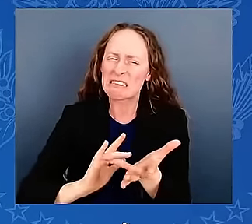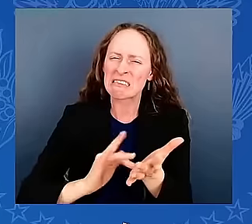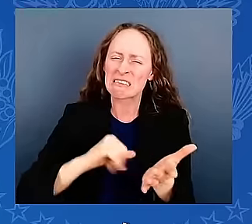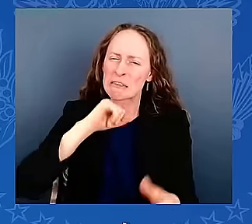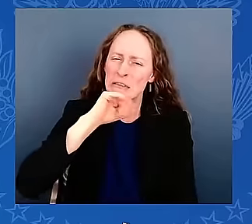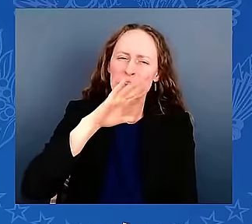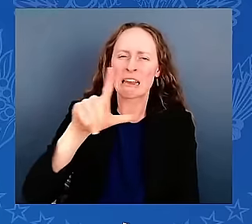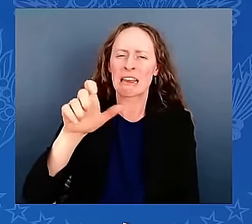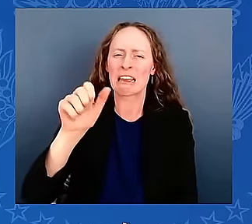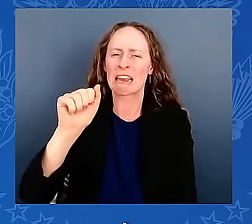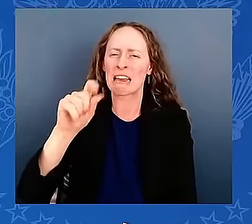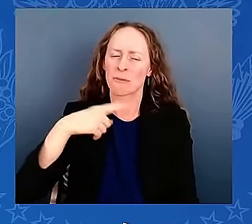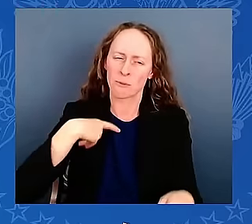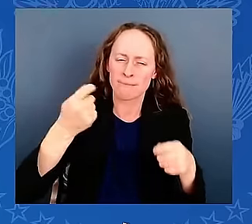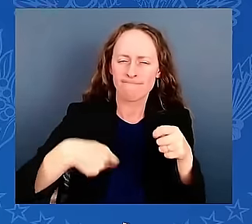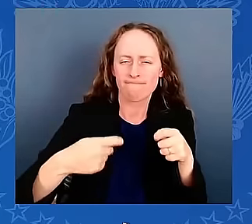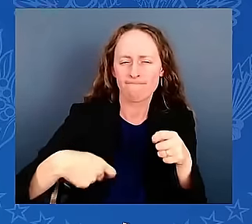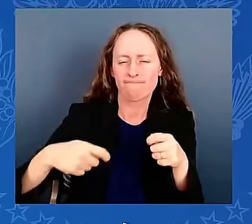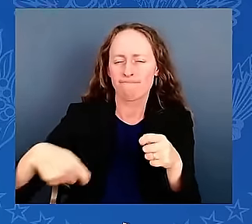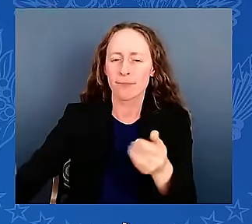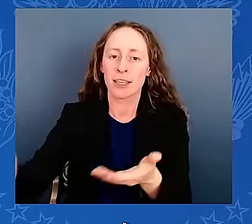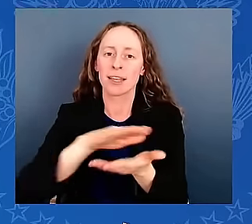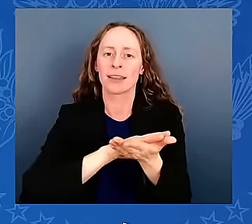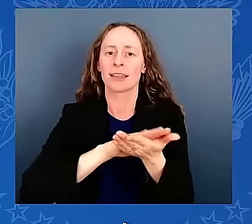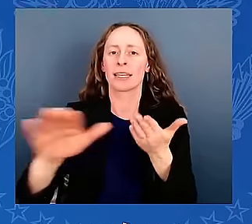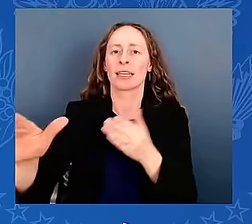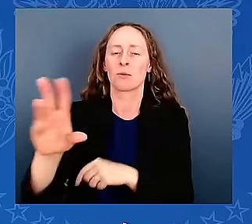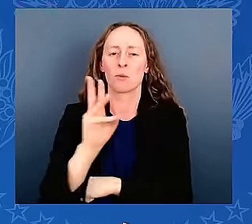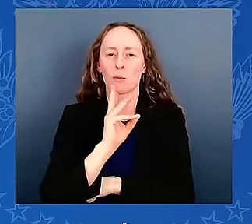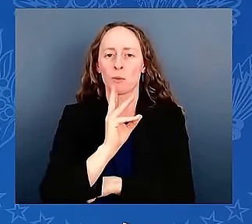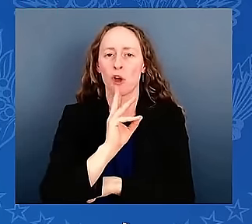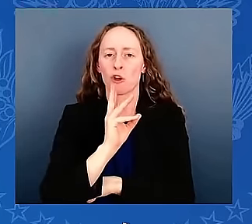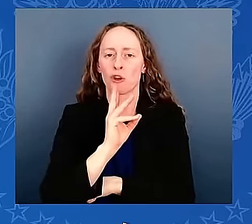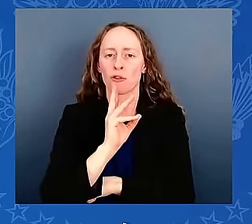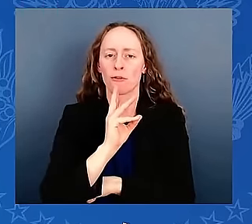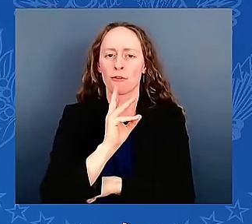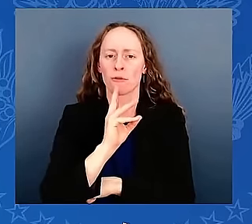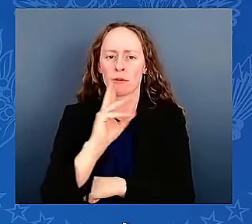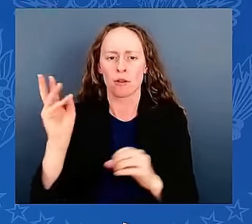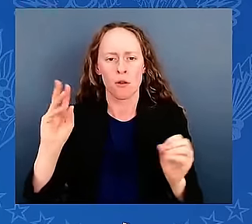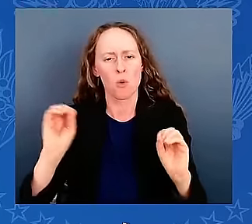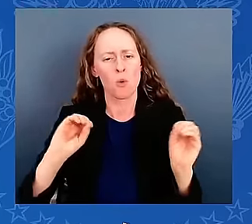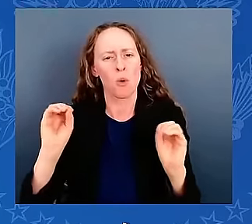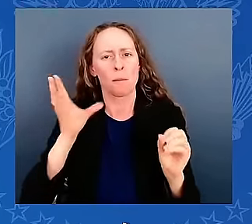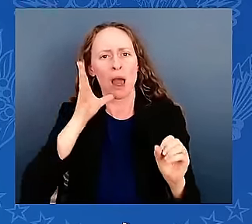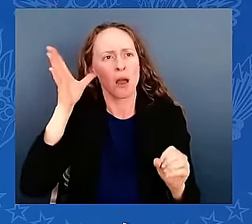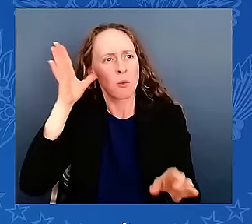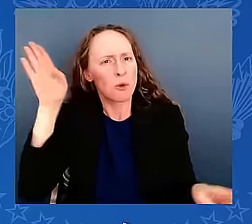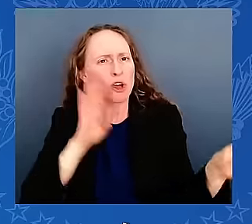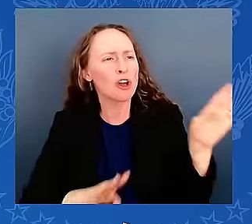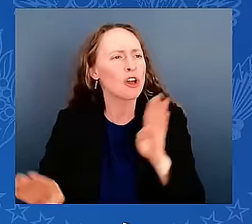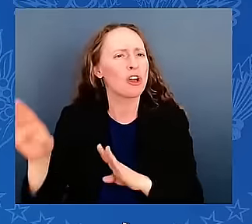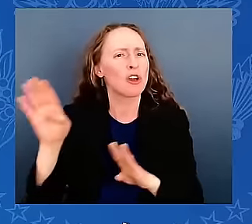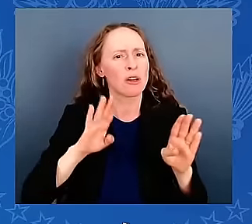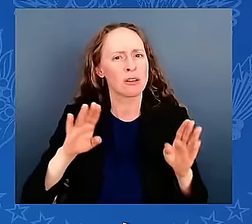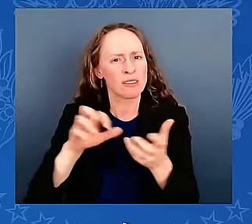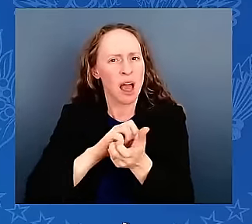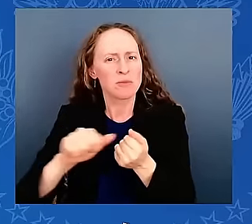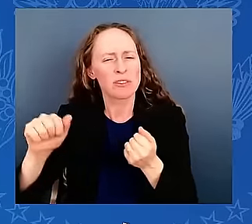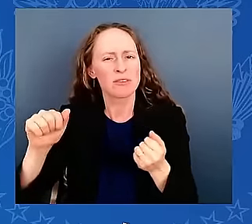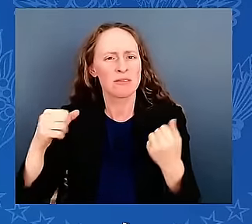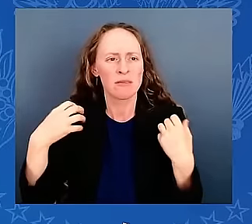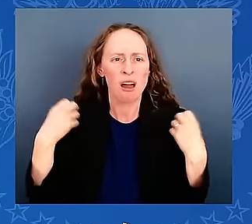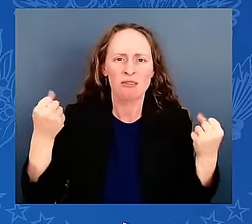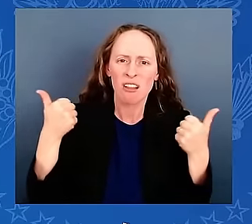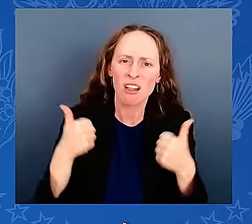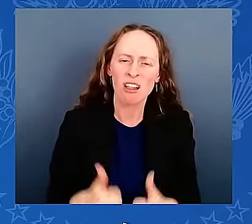damage. We're delivering high-speed and affordable broadband. No child should